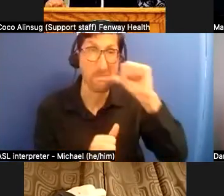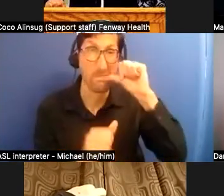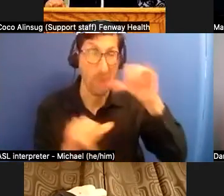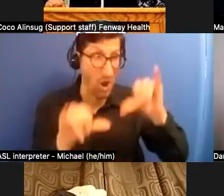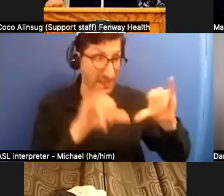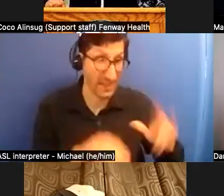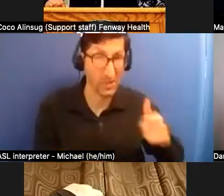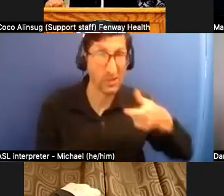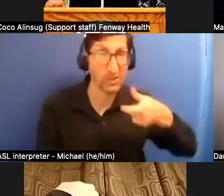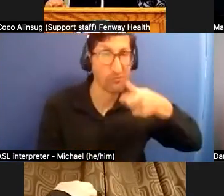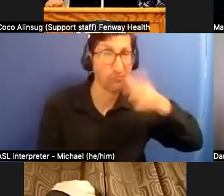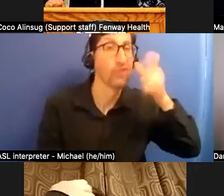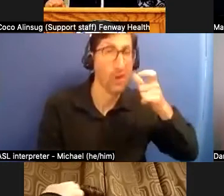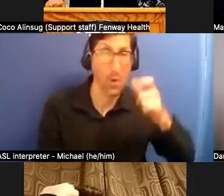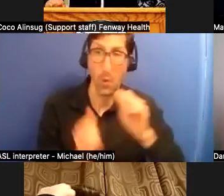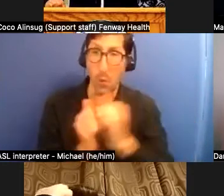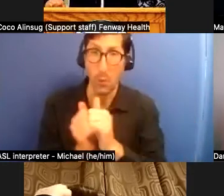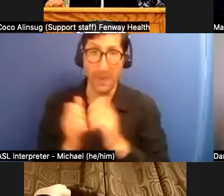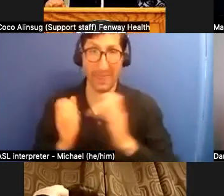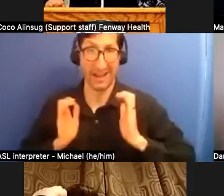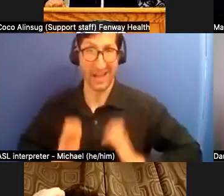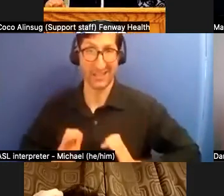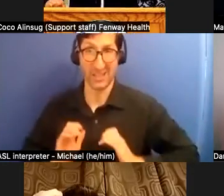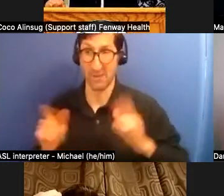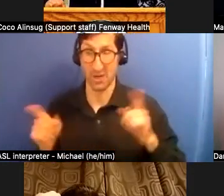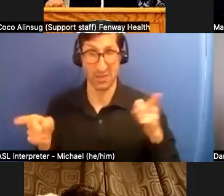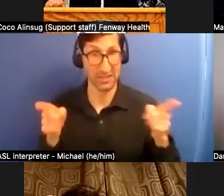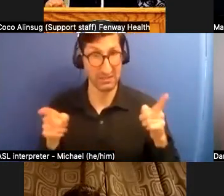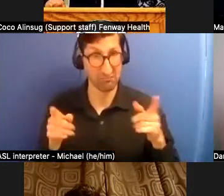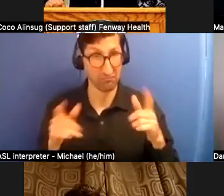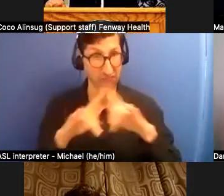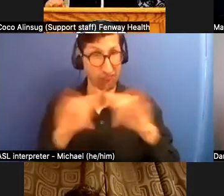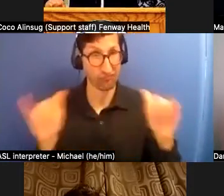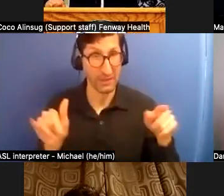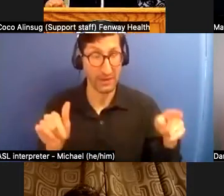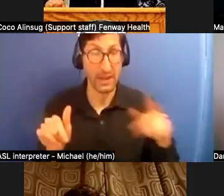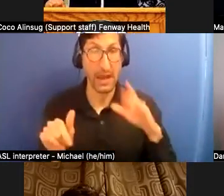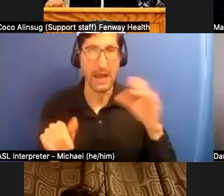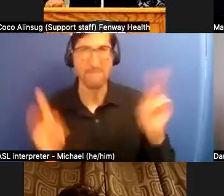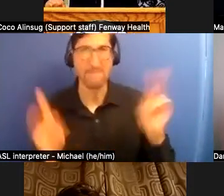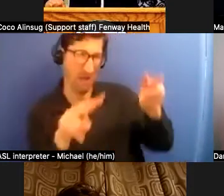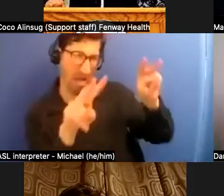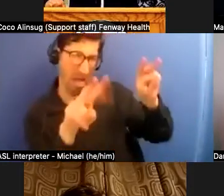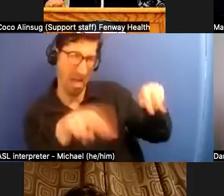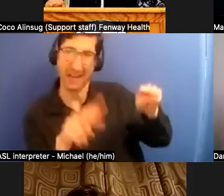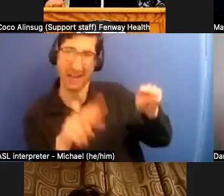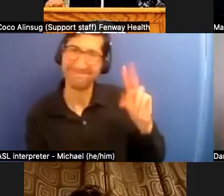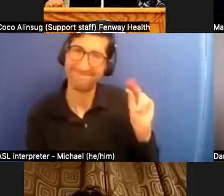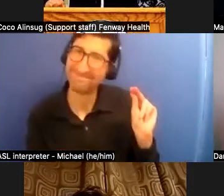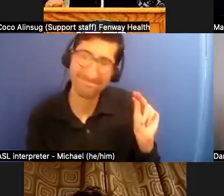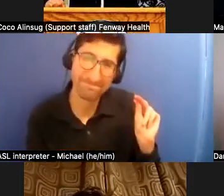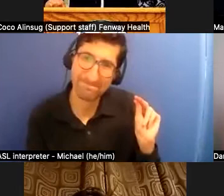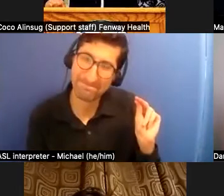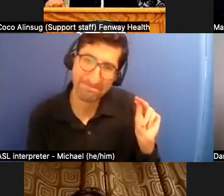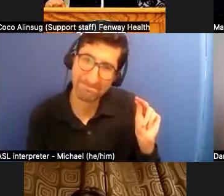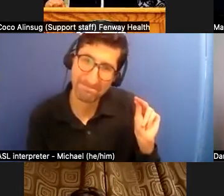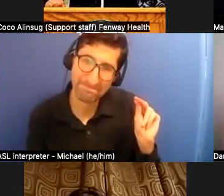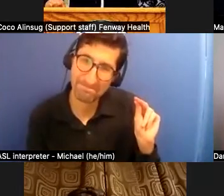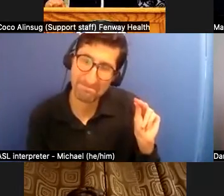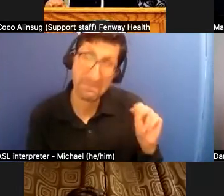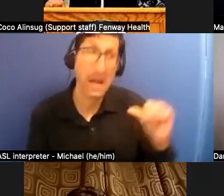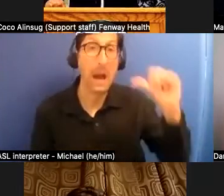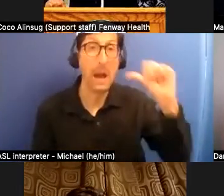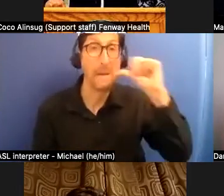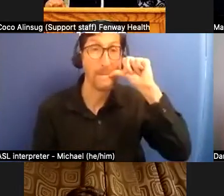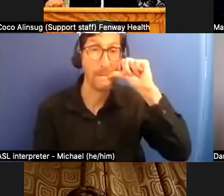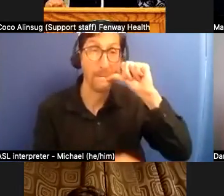patrons. It's not always banned, and it's not always looked down upon. Like, you know, so like you can responsibly be a